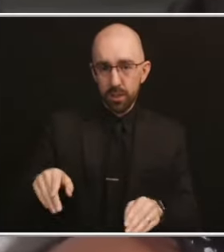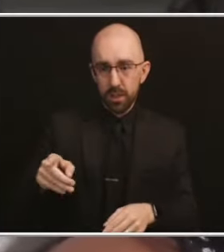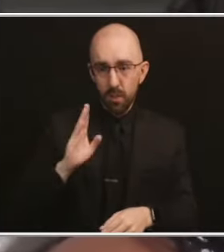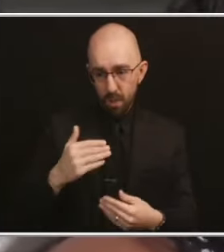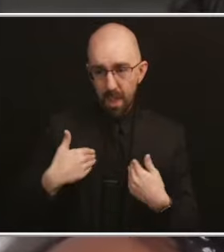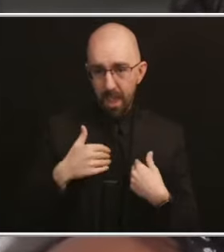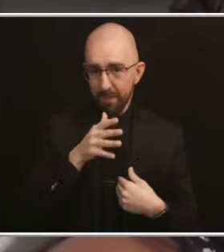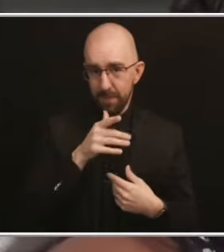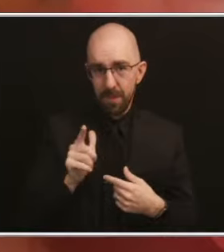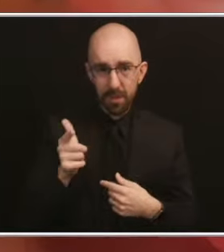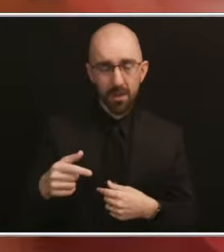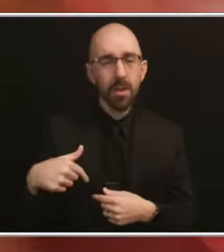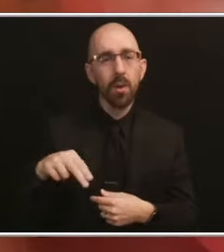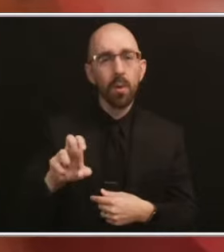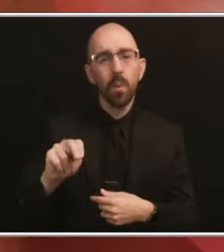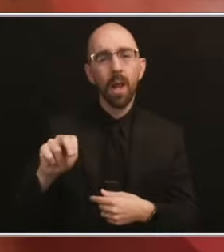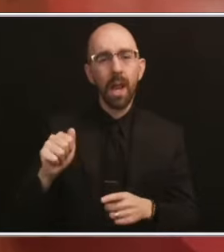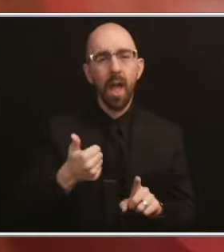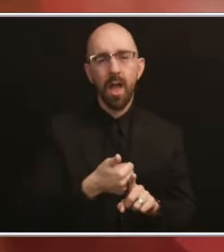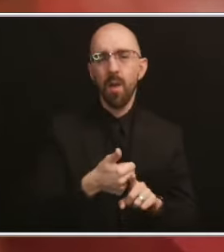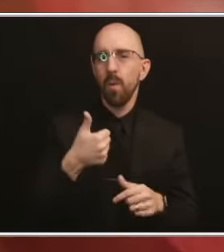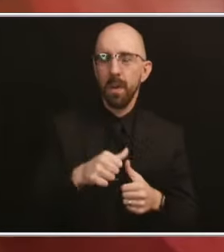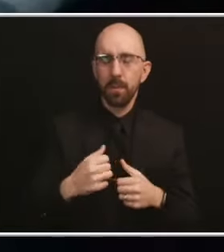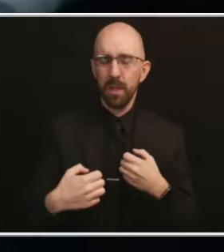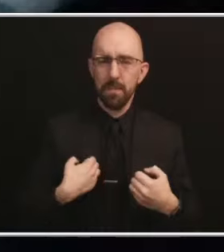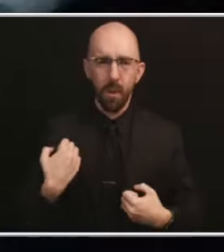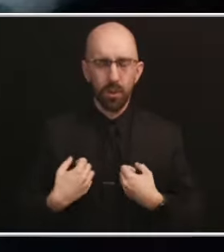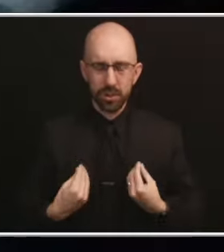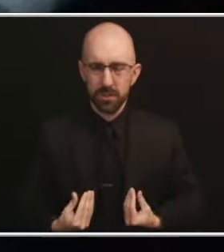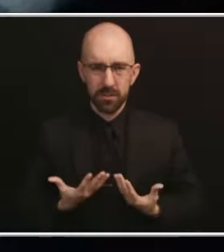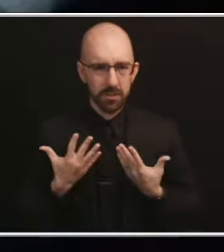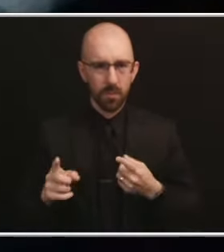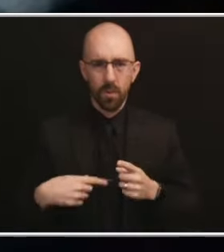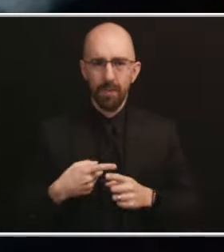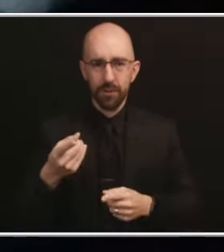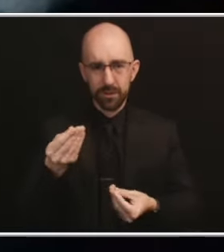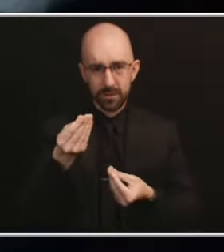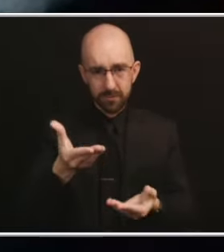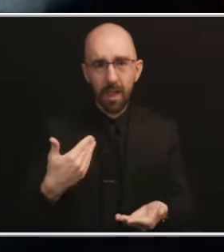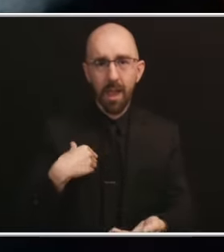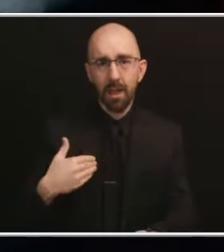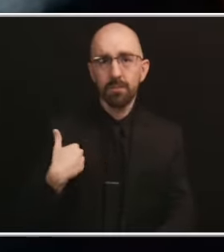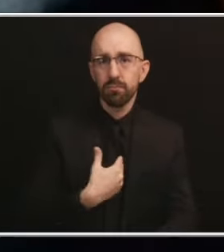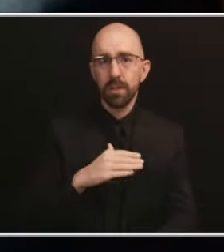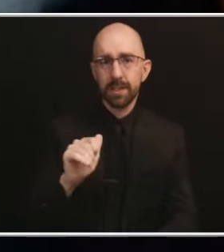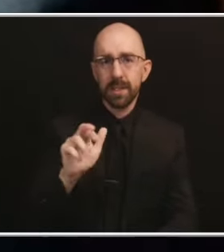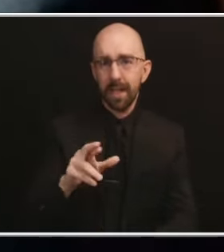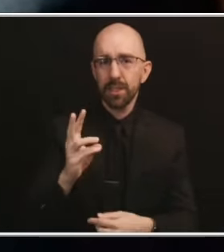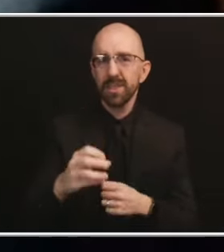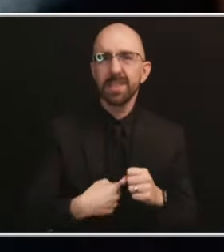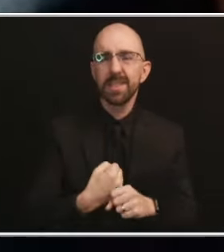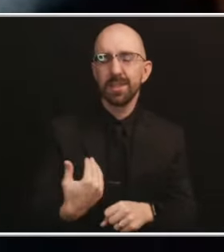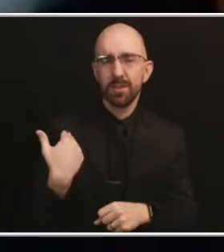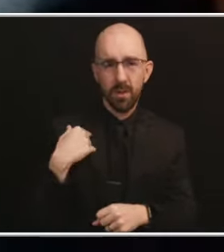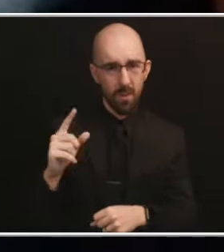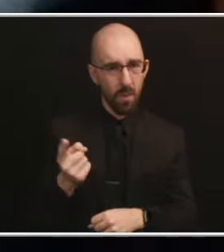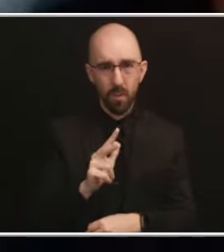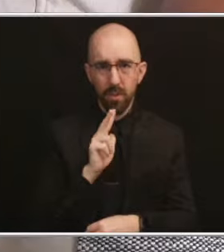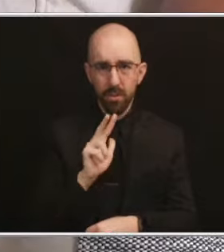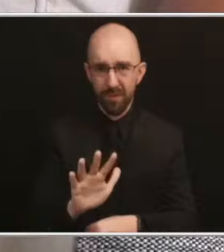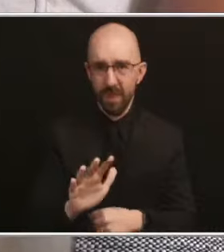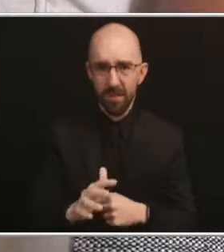Quina remembers the flood of emotions when she was told she had breast cancer 6 years ago. She was only 35.